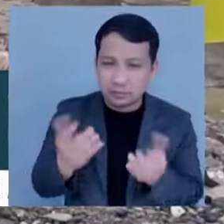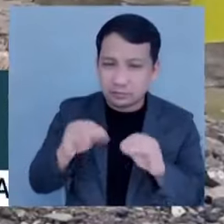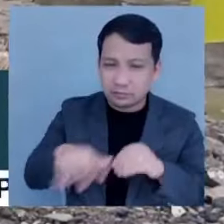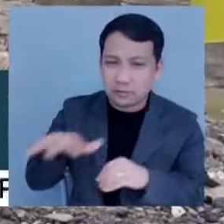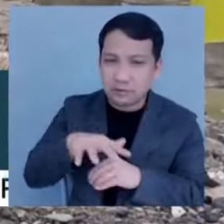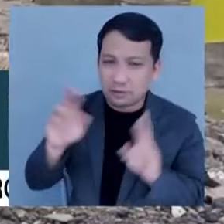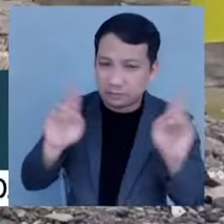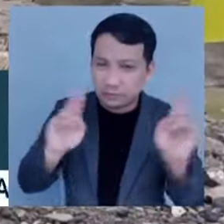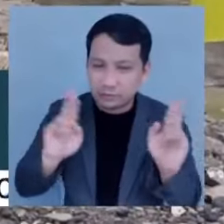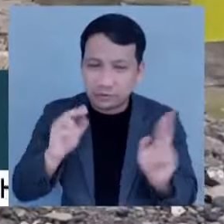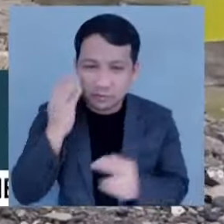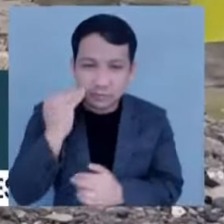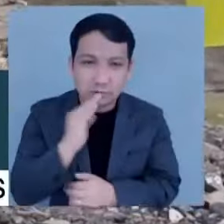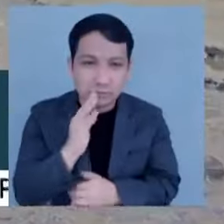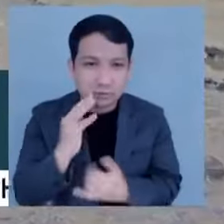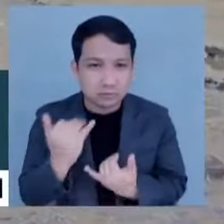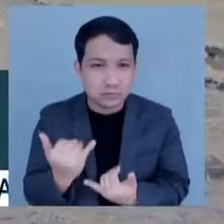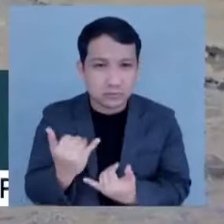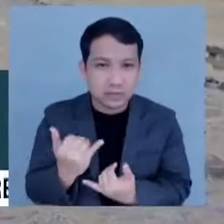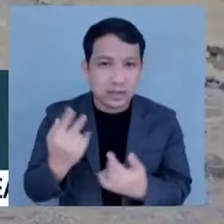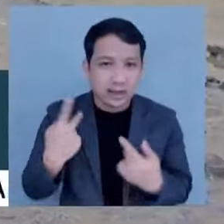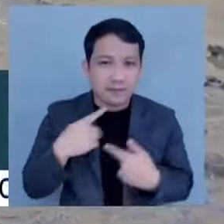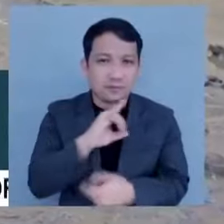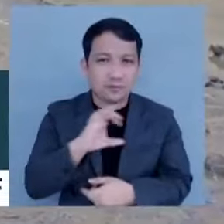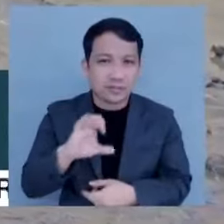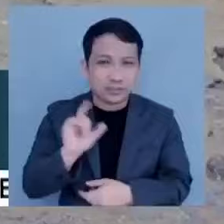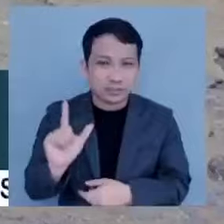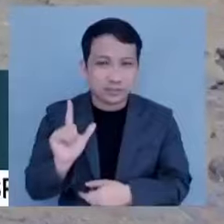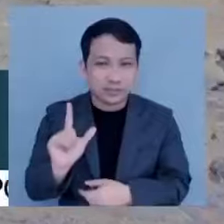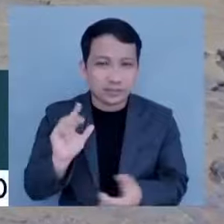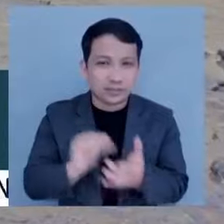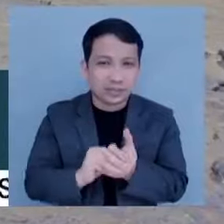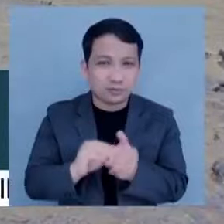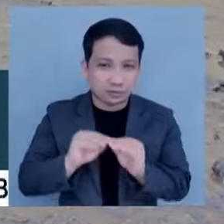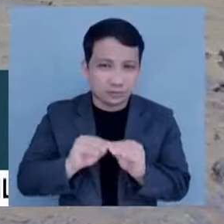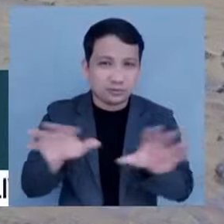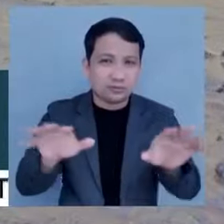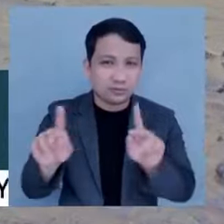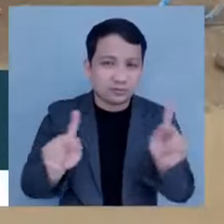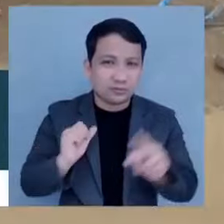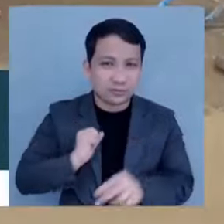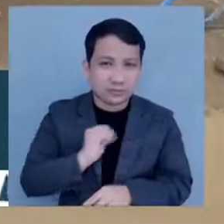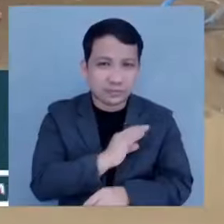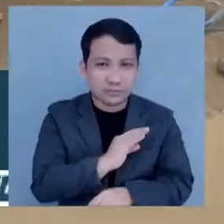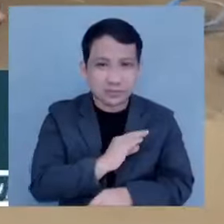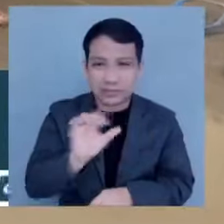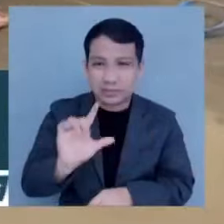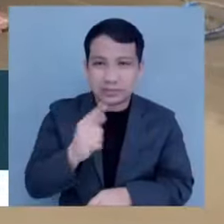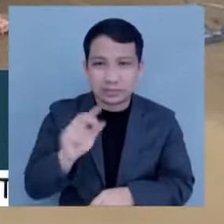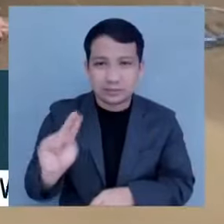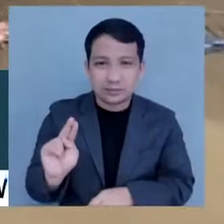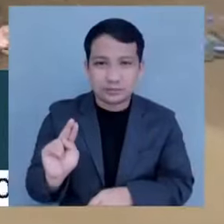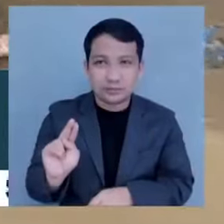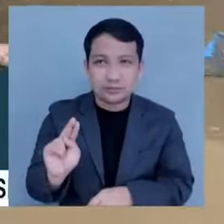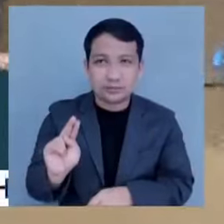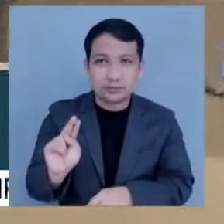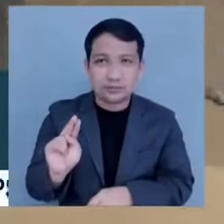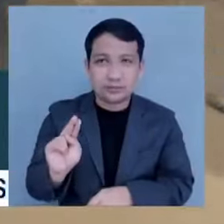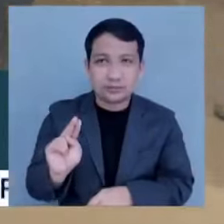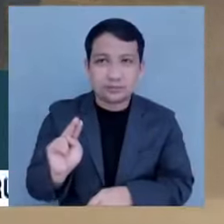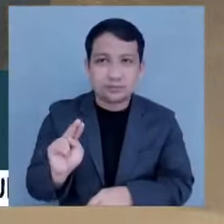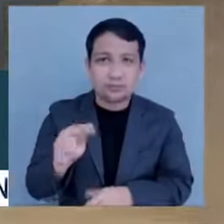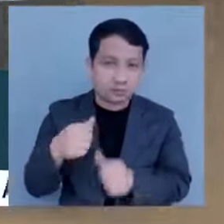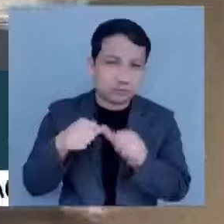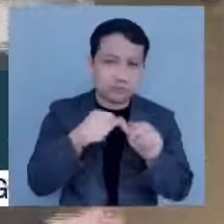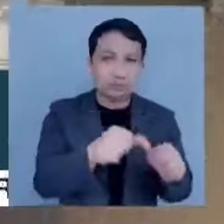As we speak right now, like I said, we still have 120,000 on the ground. LGUs are consistently picking up things from our warehouse. It's